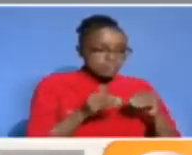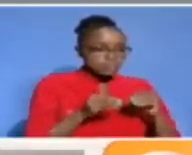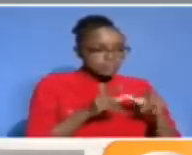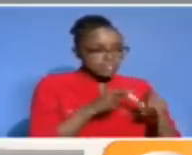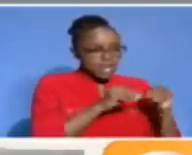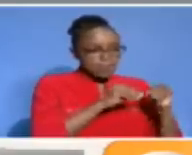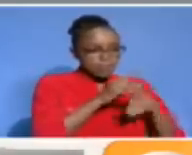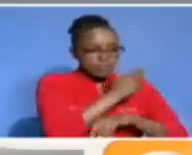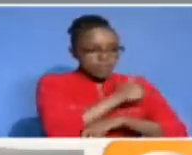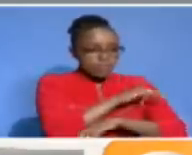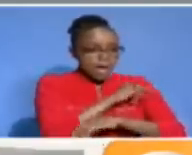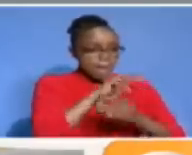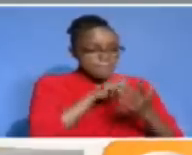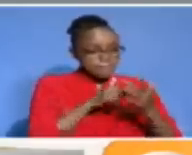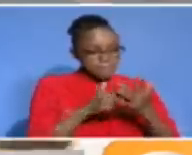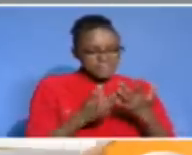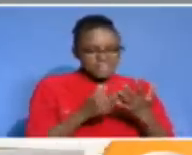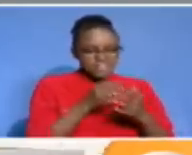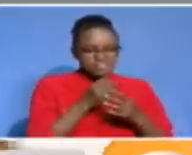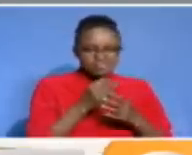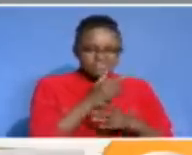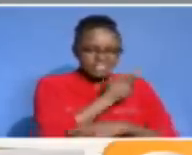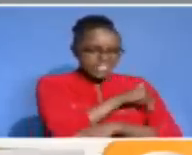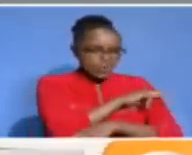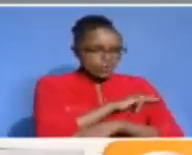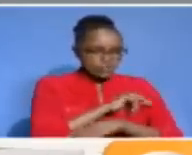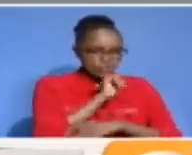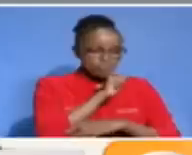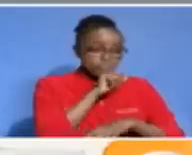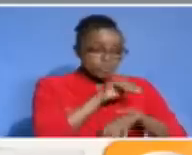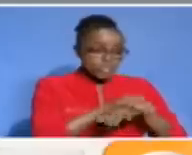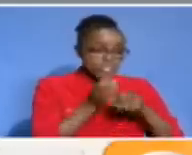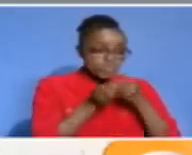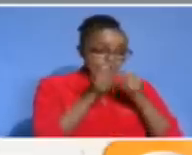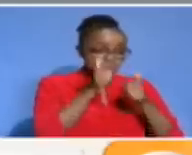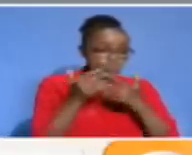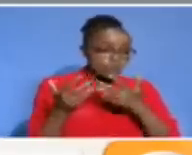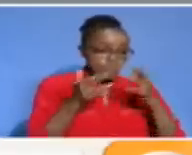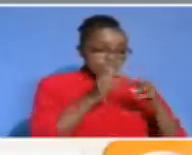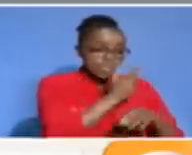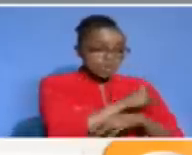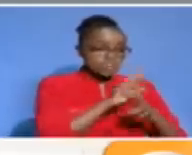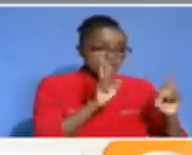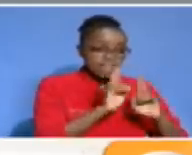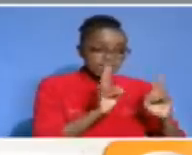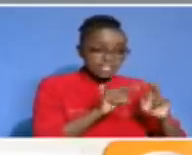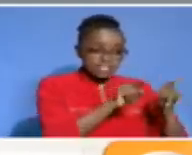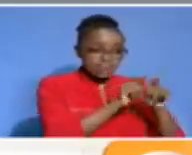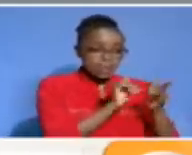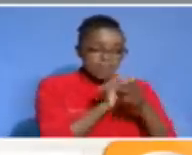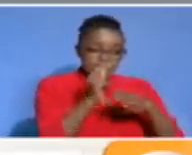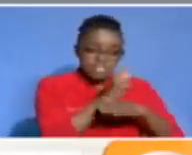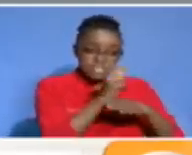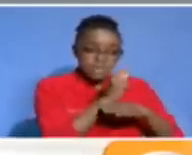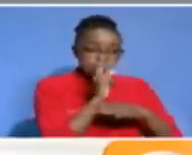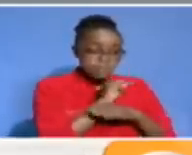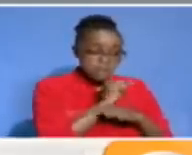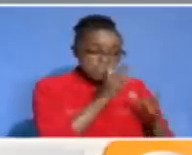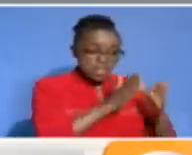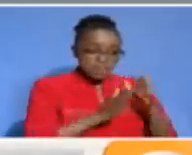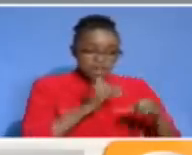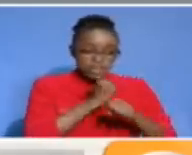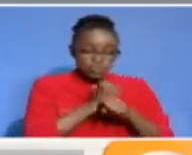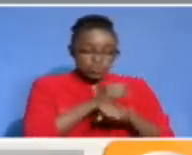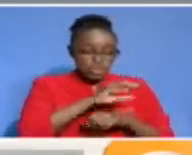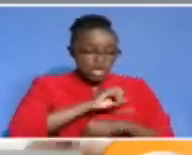hospital already can receive information about the patients we are bringing. And the hospitals are ready. Hospitals also have trained and they have prepared. They have done their